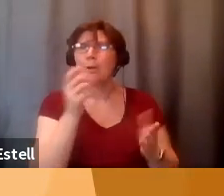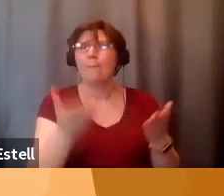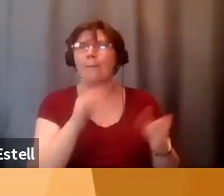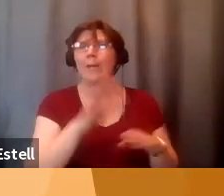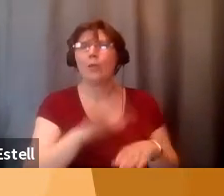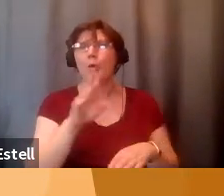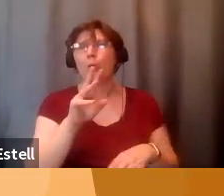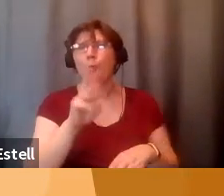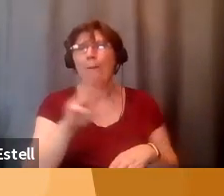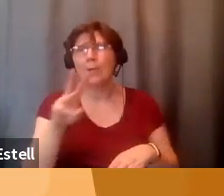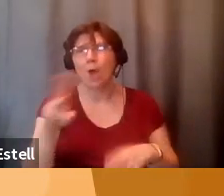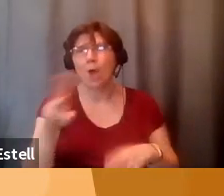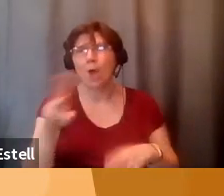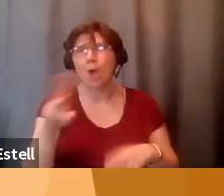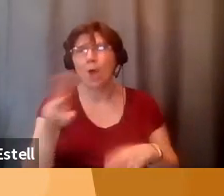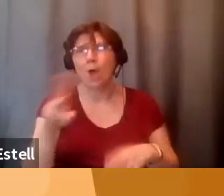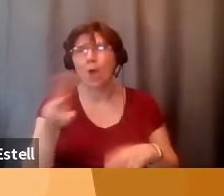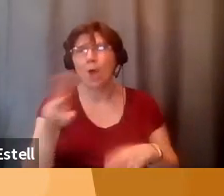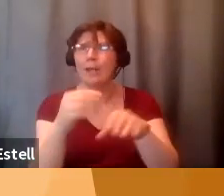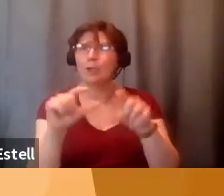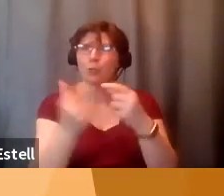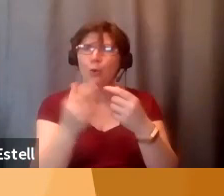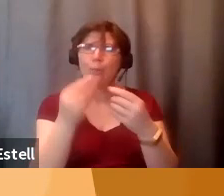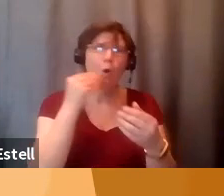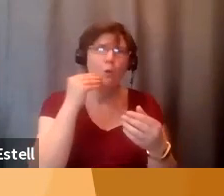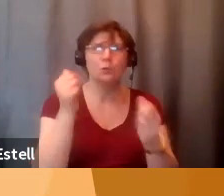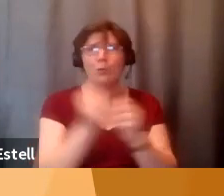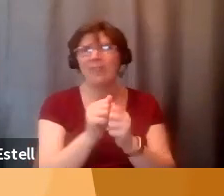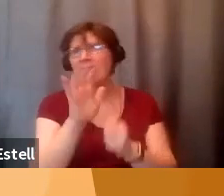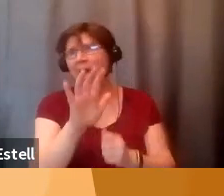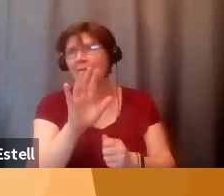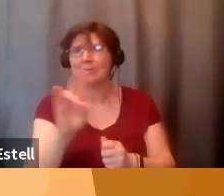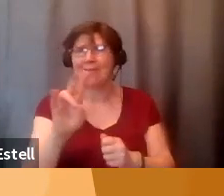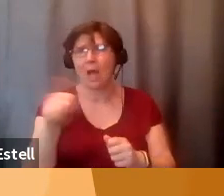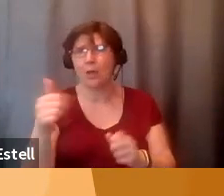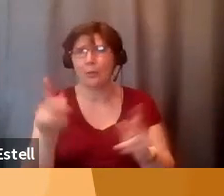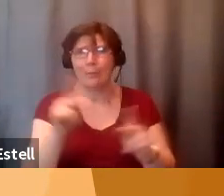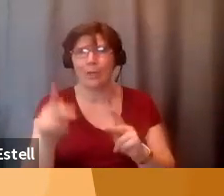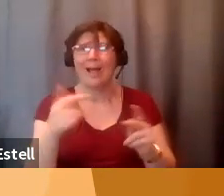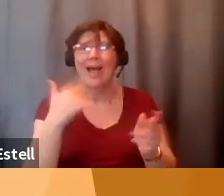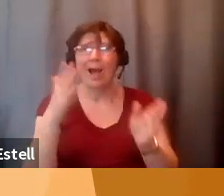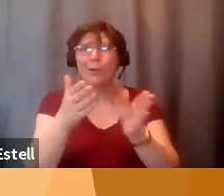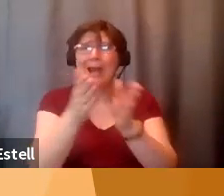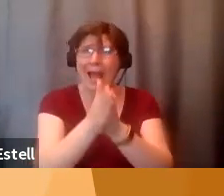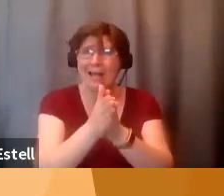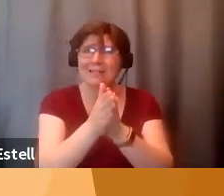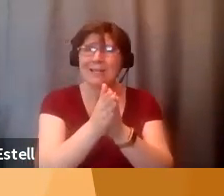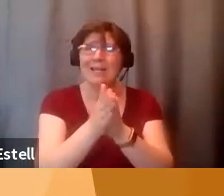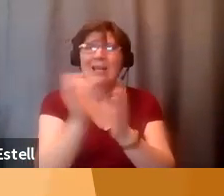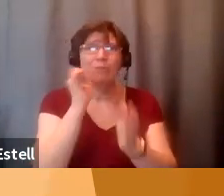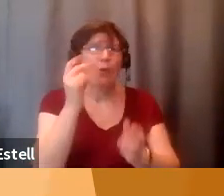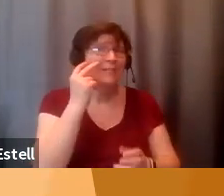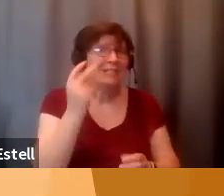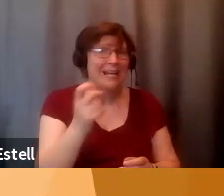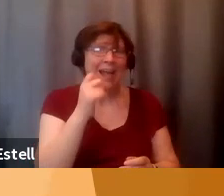webinar who live in group homes, maybe with 7 or 5 or 7 other people, I would ask, if you haven't seen it and